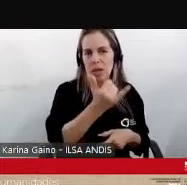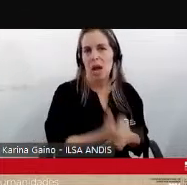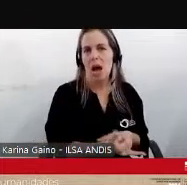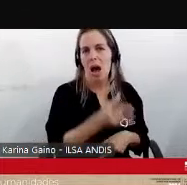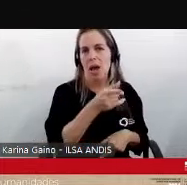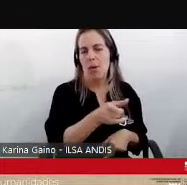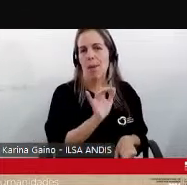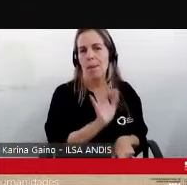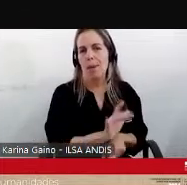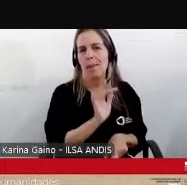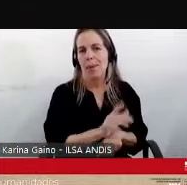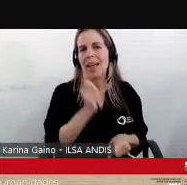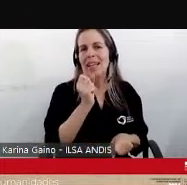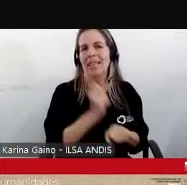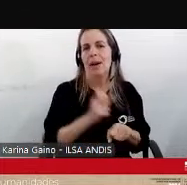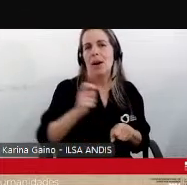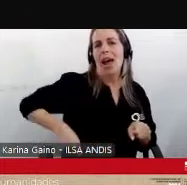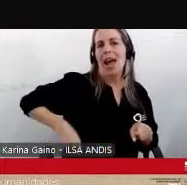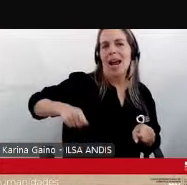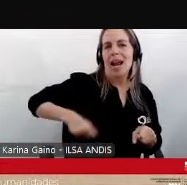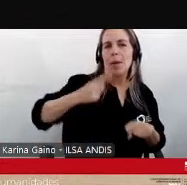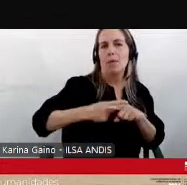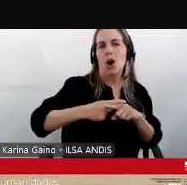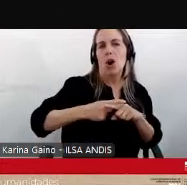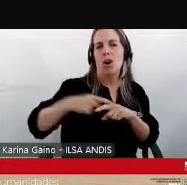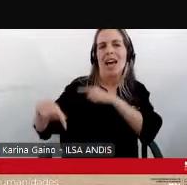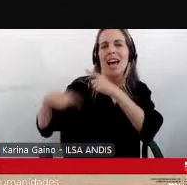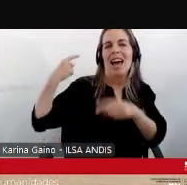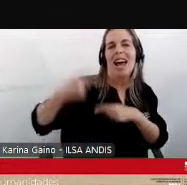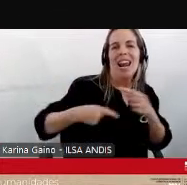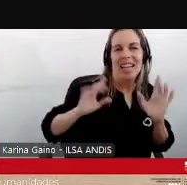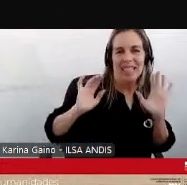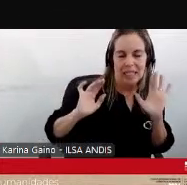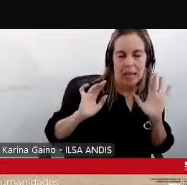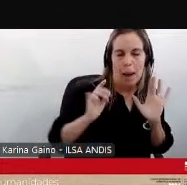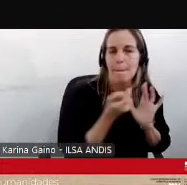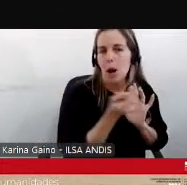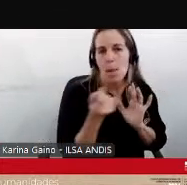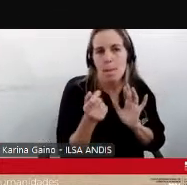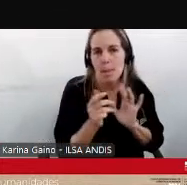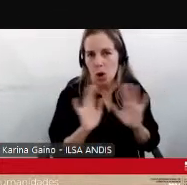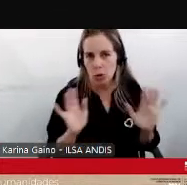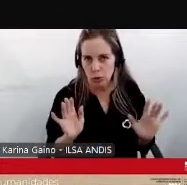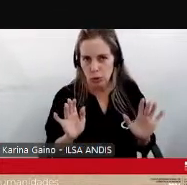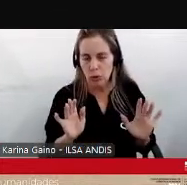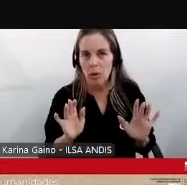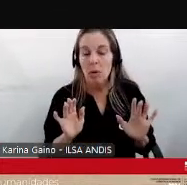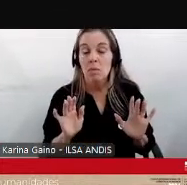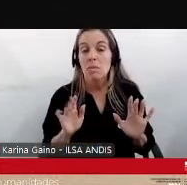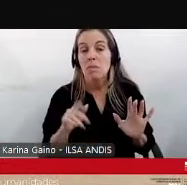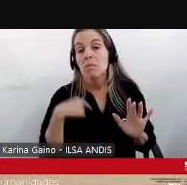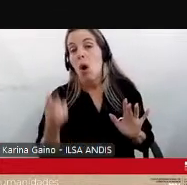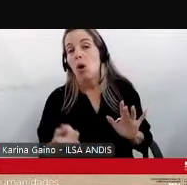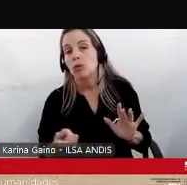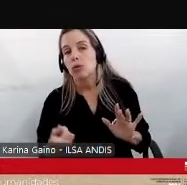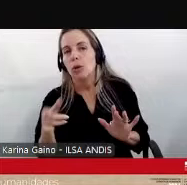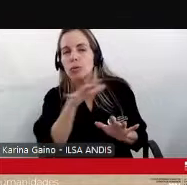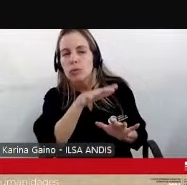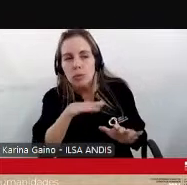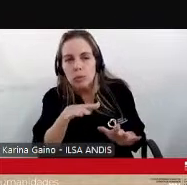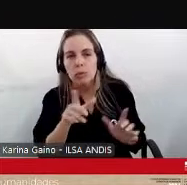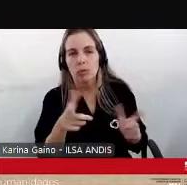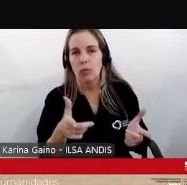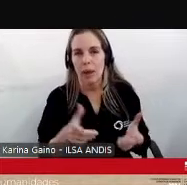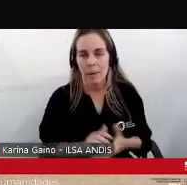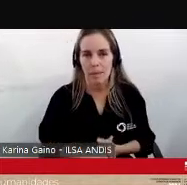don't tend to see this kind of indicator of unfree recruitment at birth. A situation